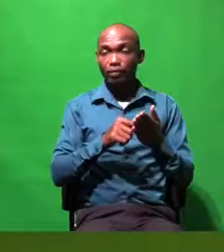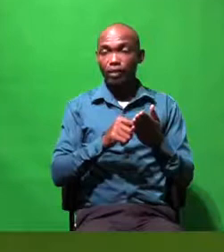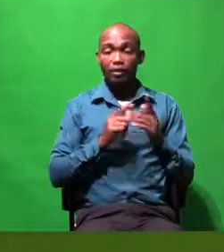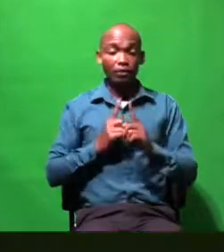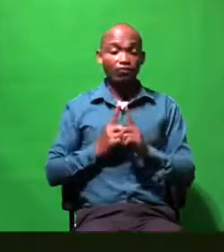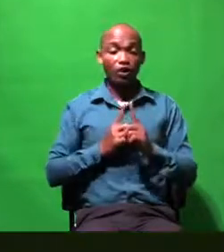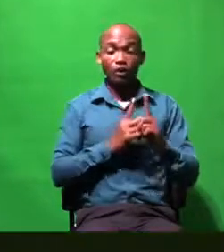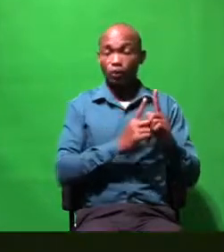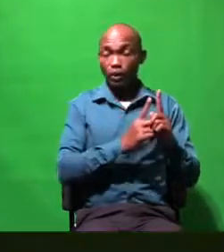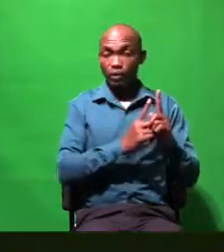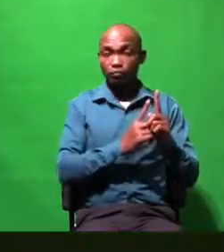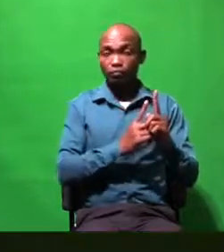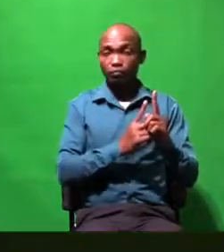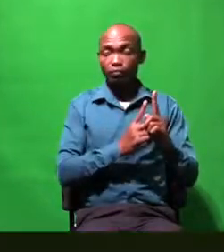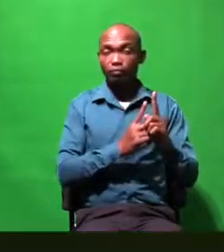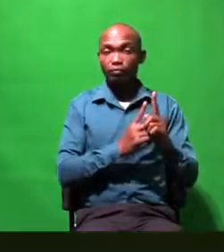following